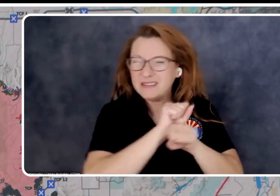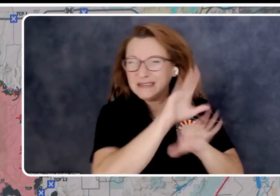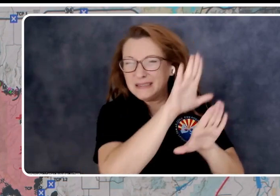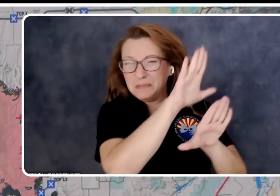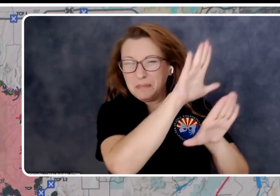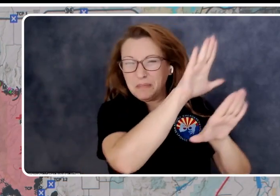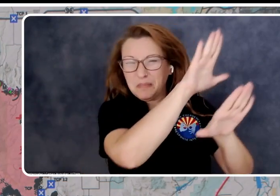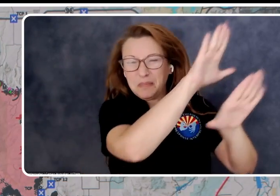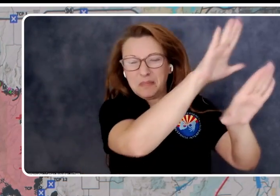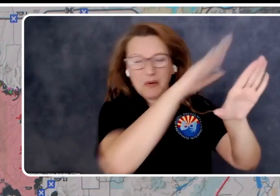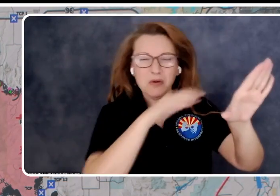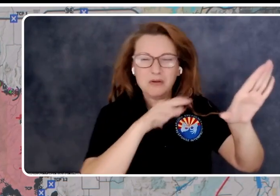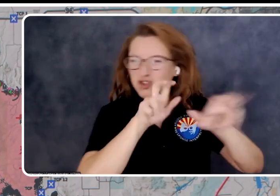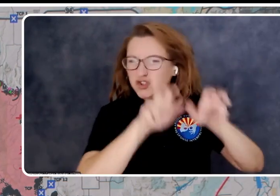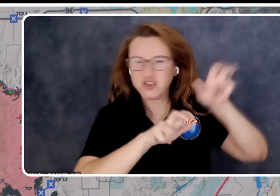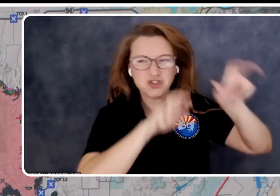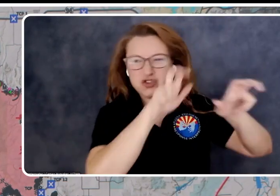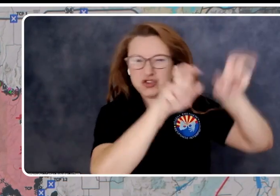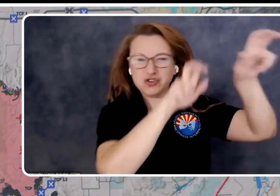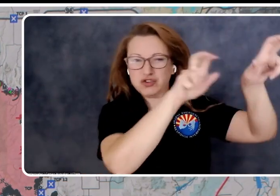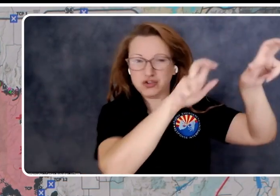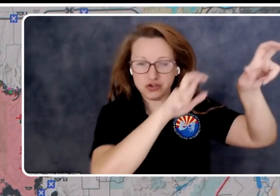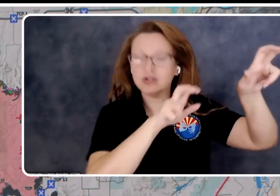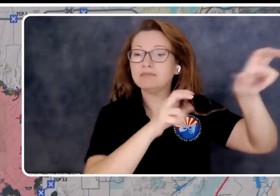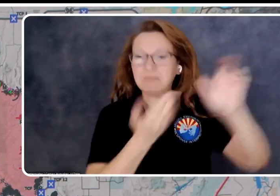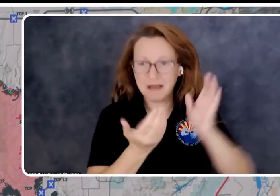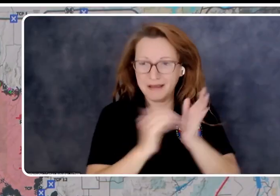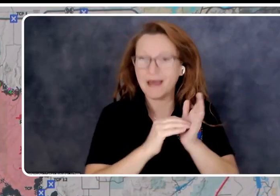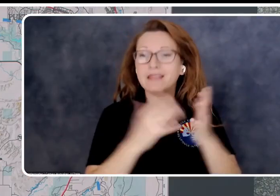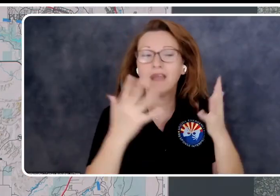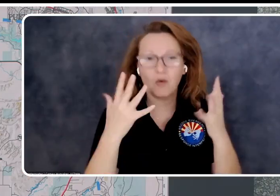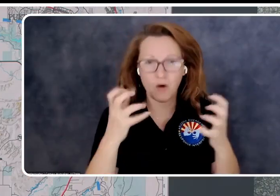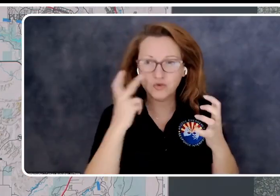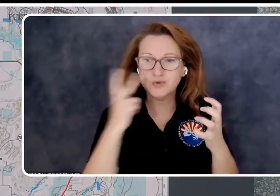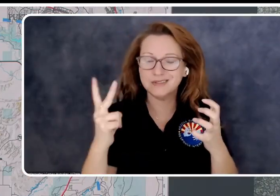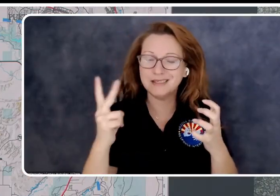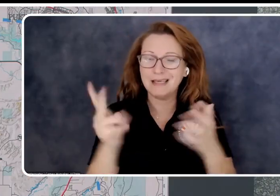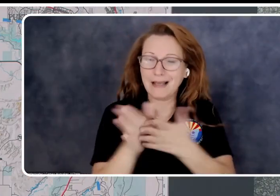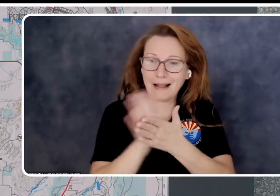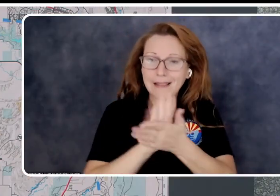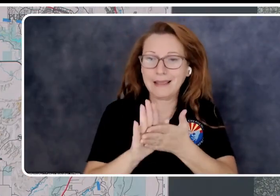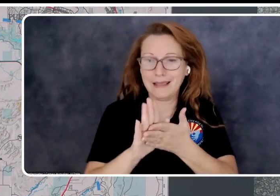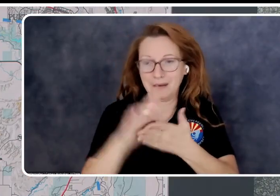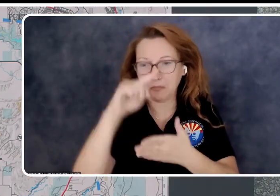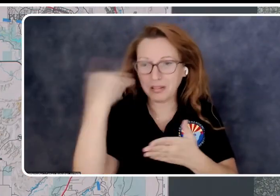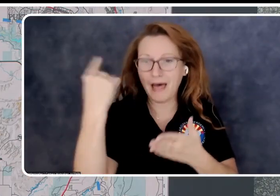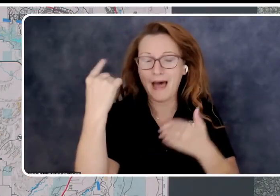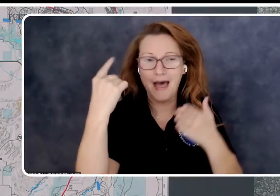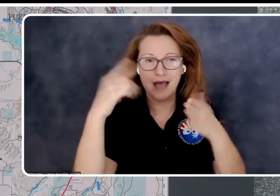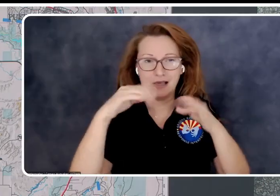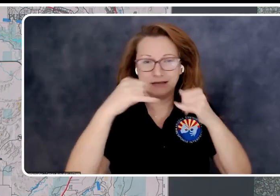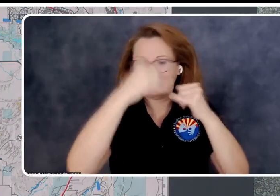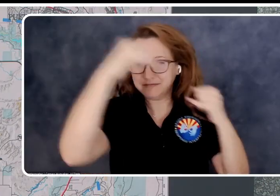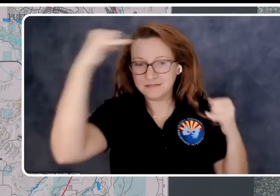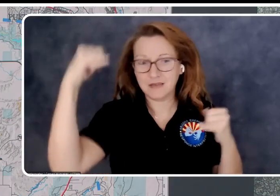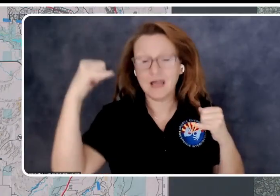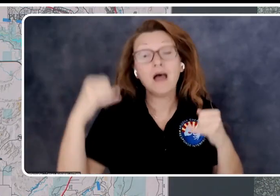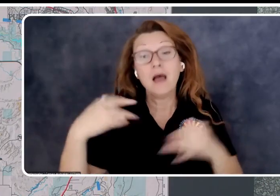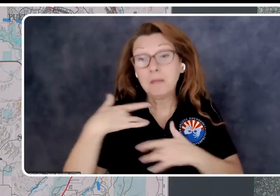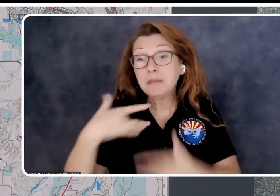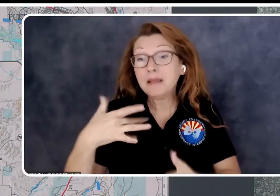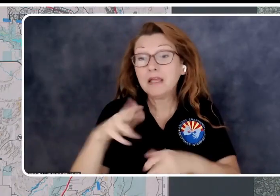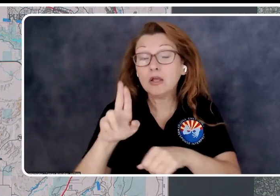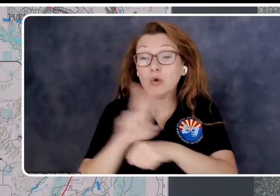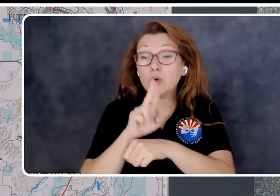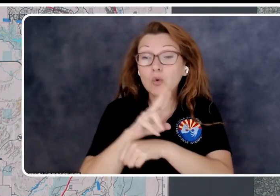that intentional firing to bring clean, hard black all the way out to our control lines. And they've been doing a lot of that firing with a drone